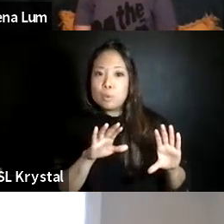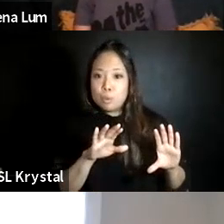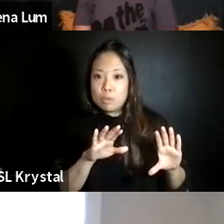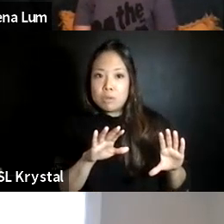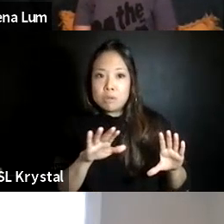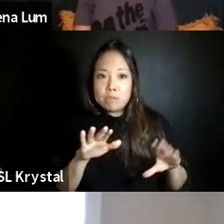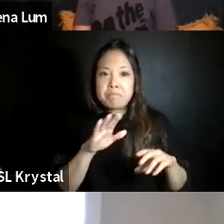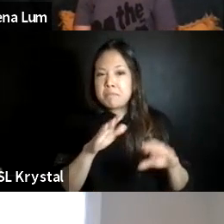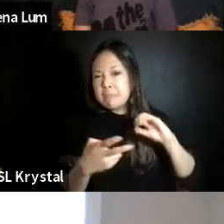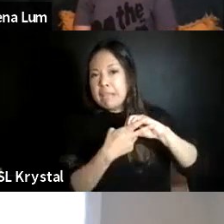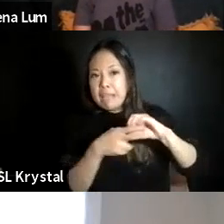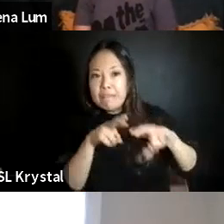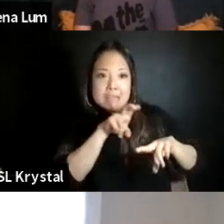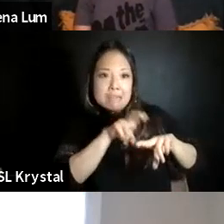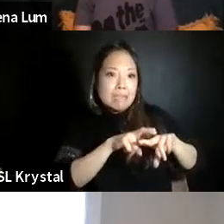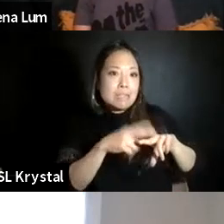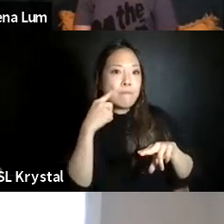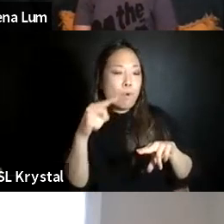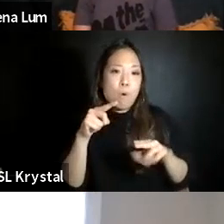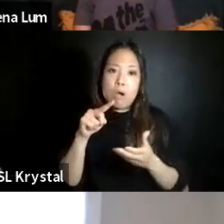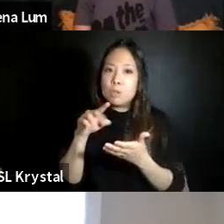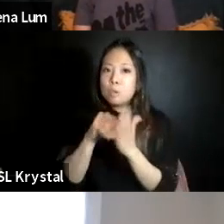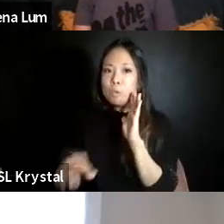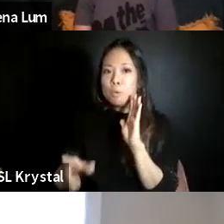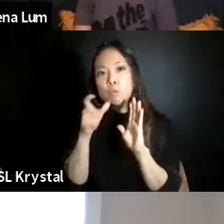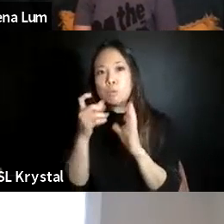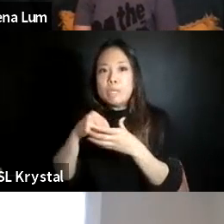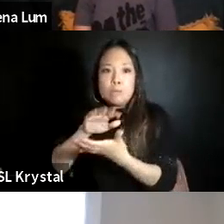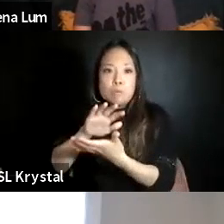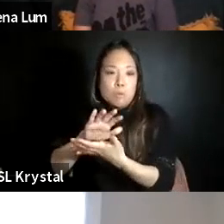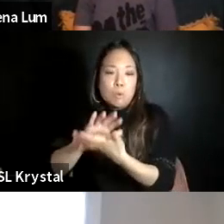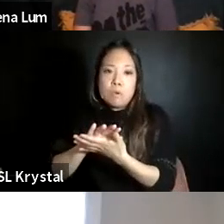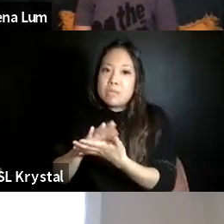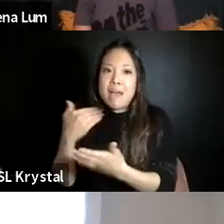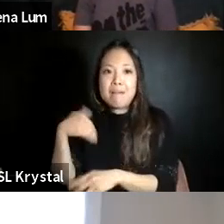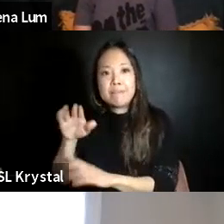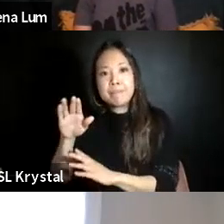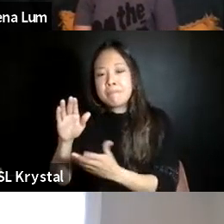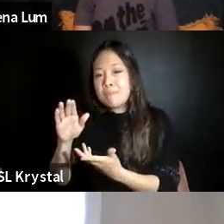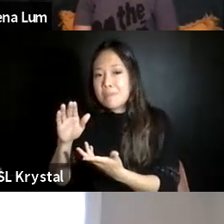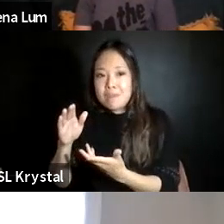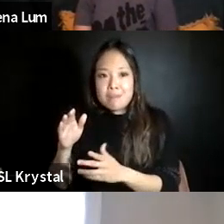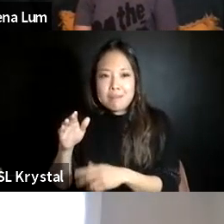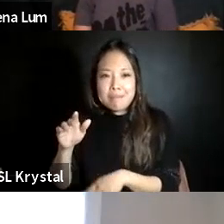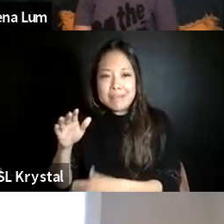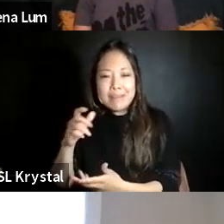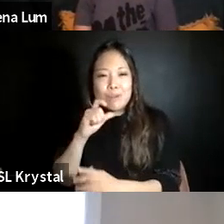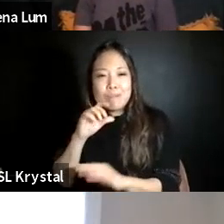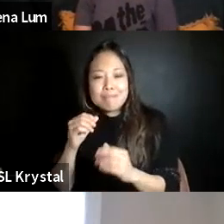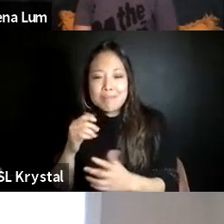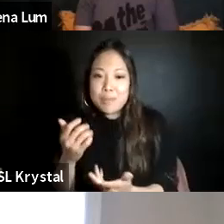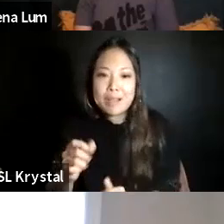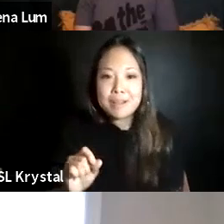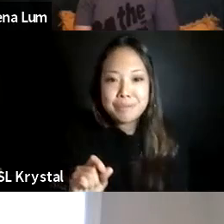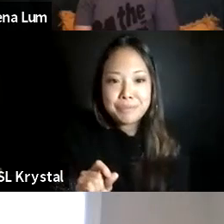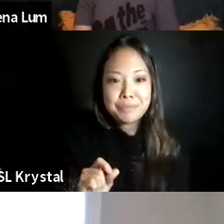a clear method that could serve potentially as a placeholder